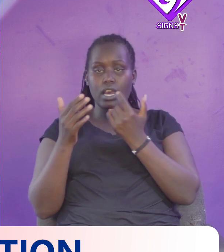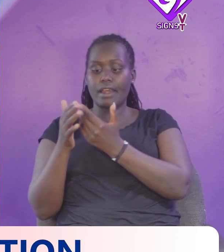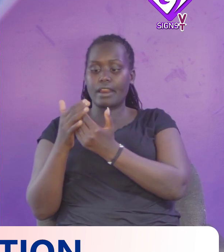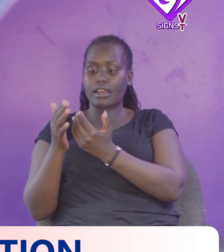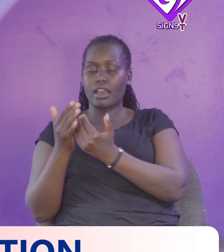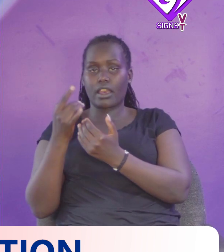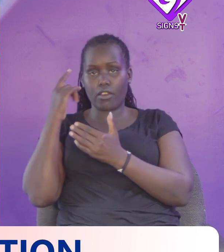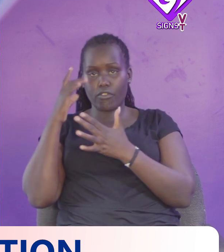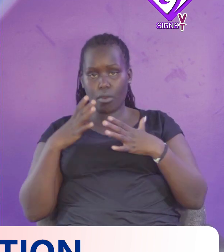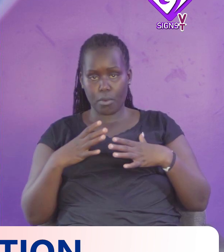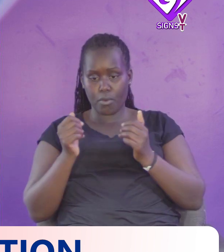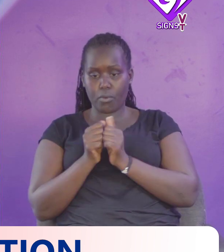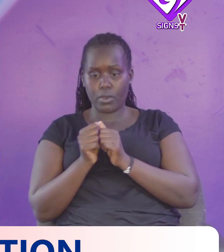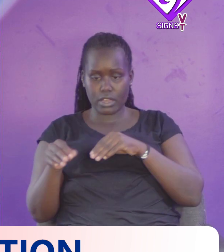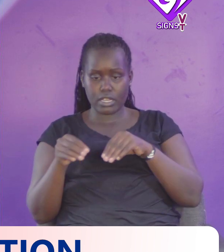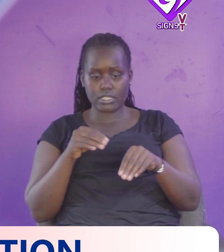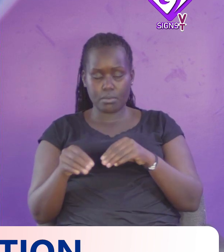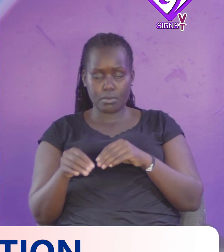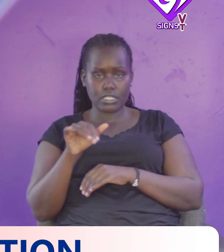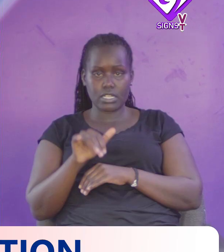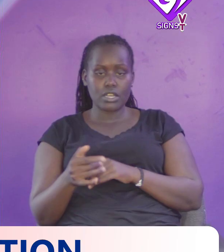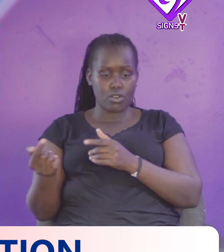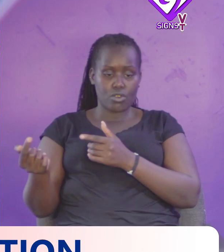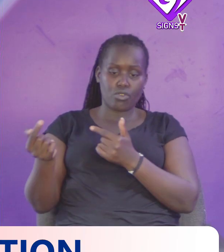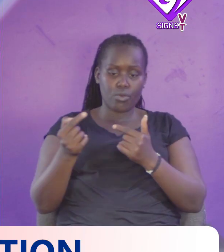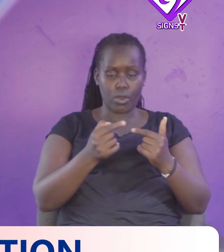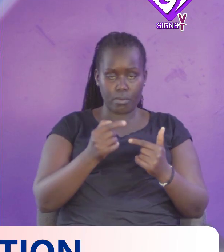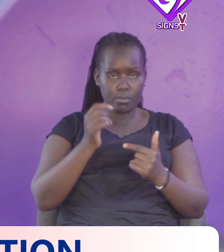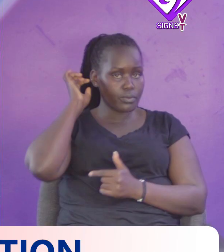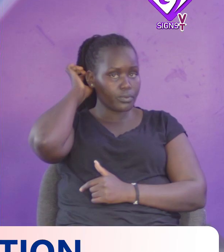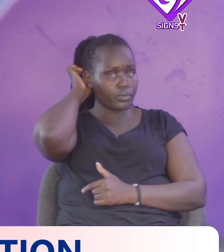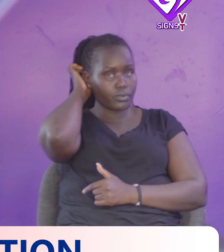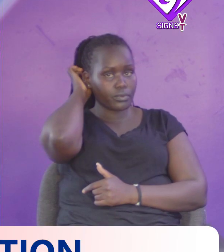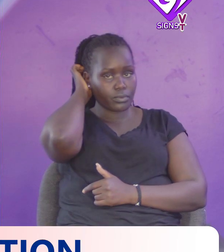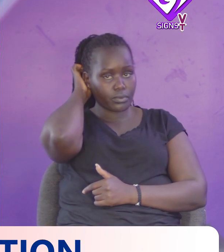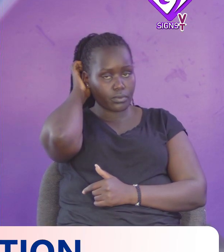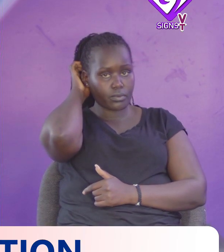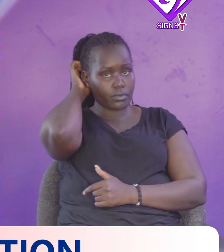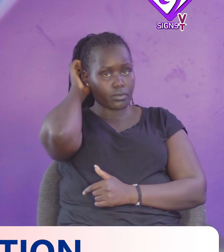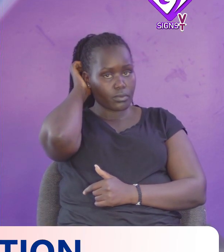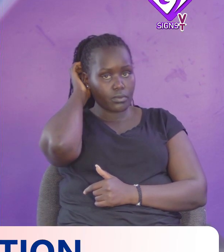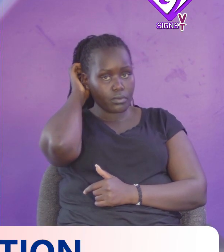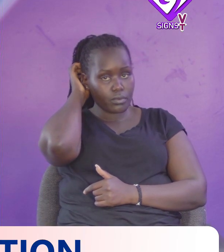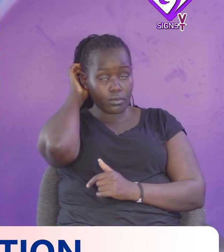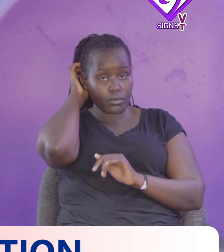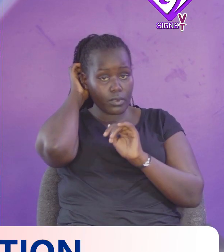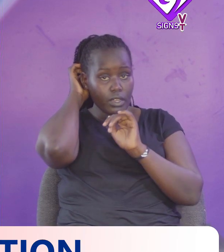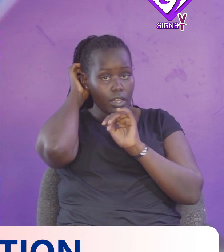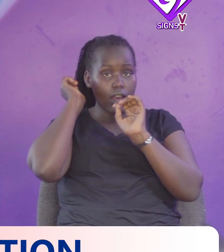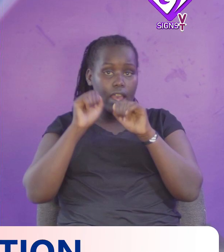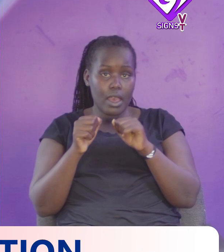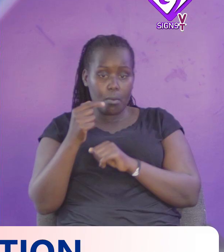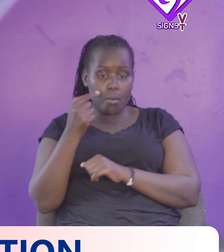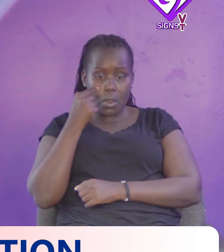people with disability. Wow. So that you come in as not being able to see the